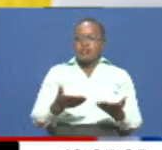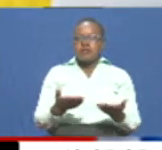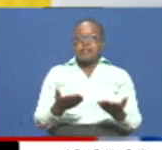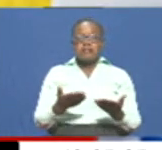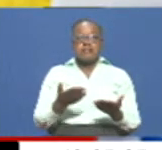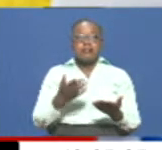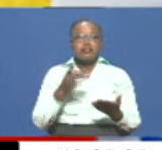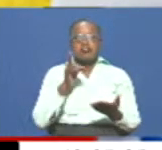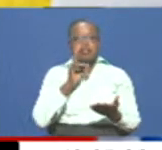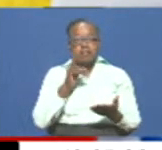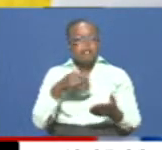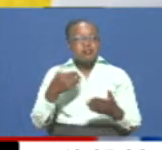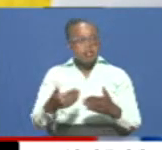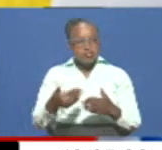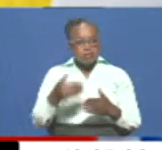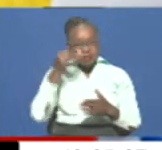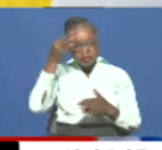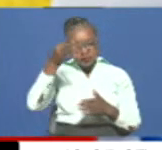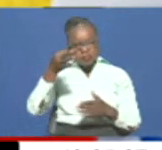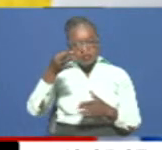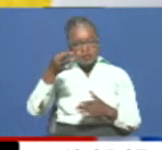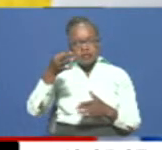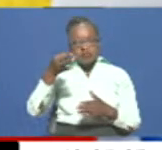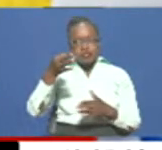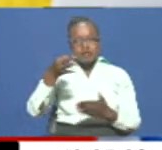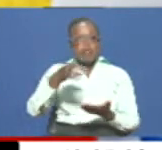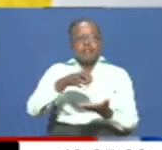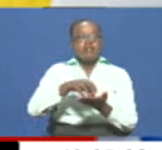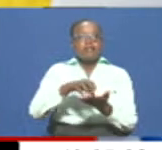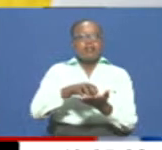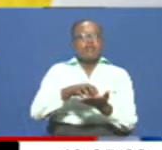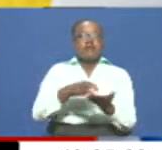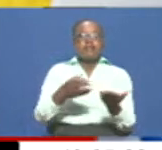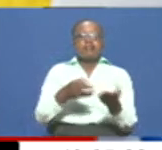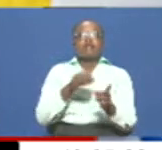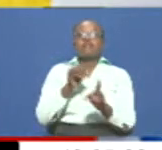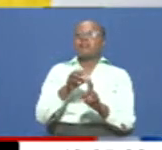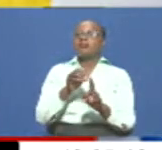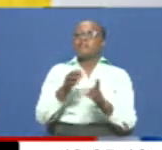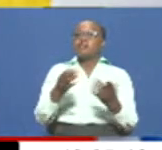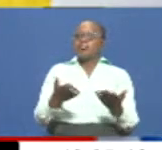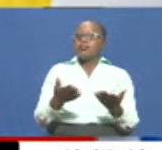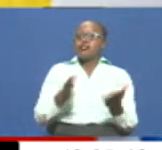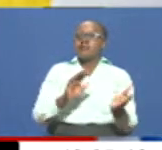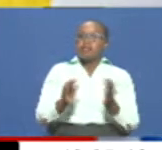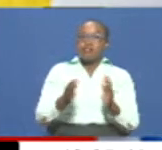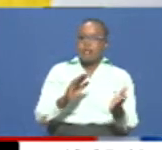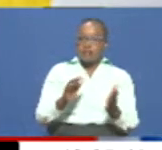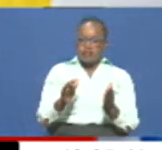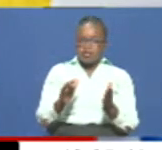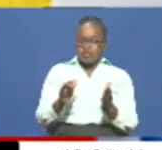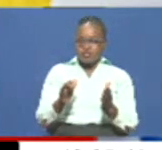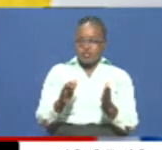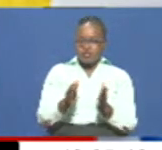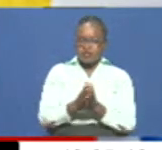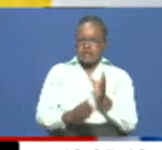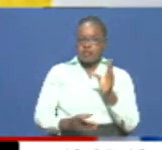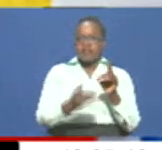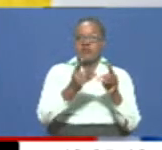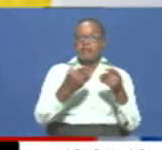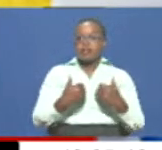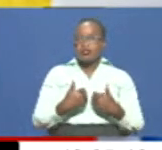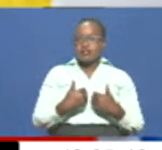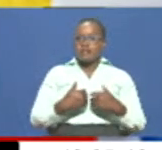after tomorrow, we want to find the State Department for Gender Affairs also having a meeting and also talking about